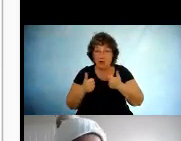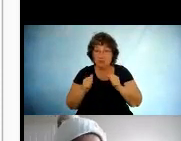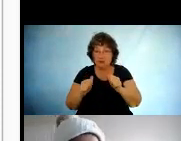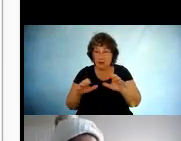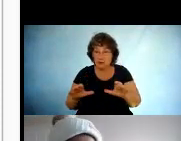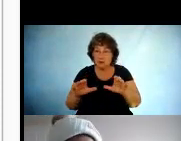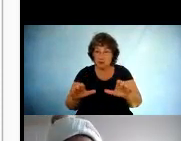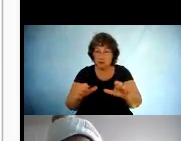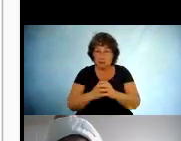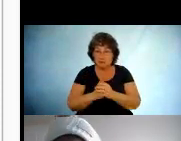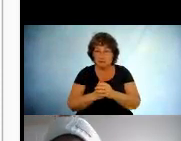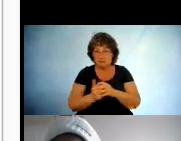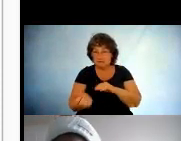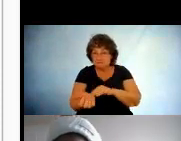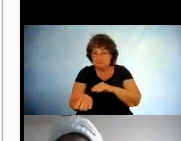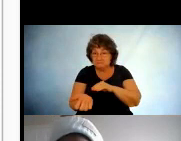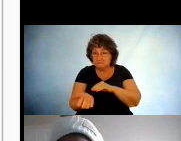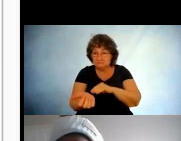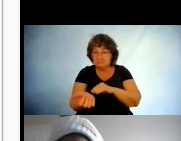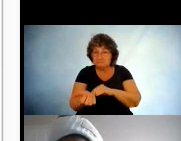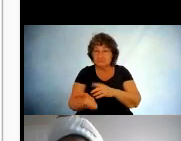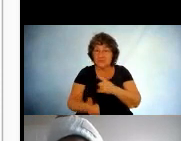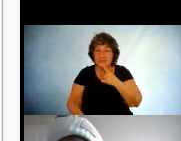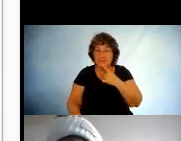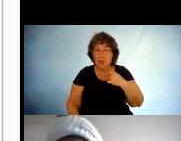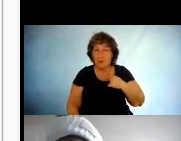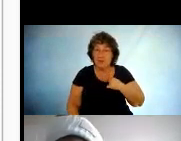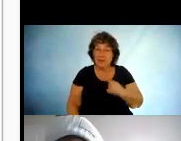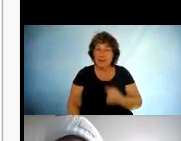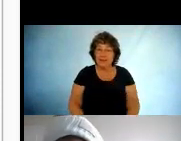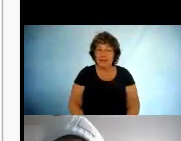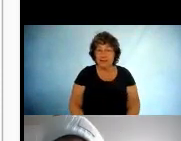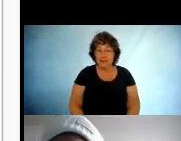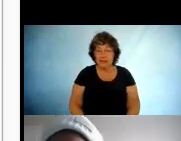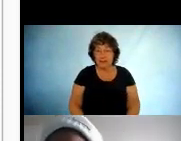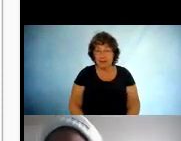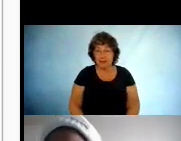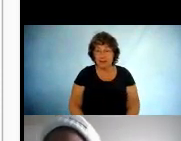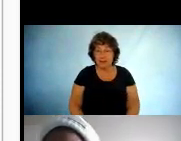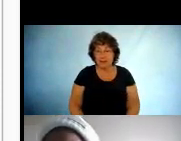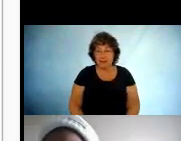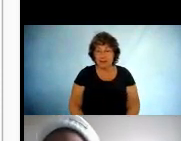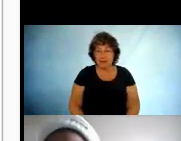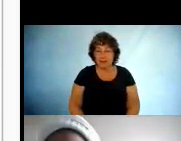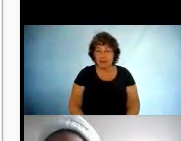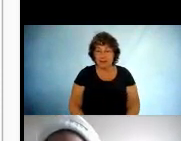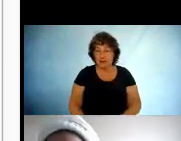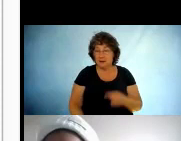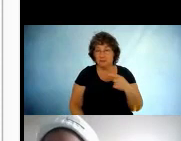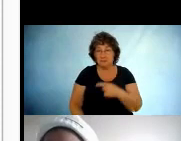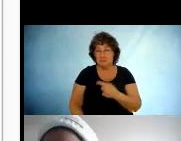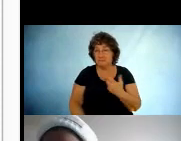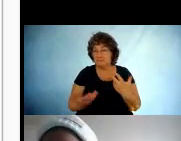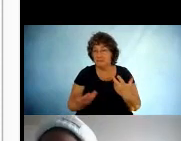Doctors say I bite, or you have a job,